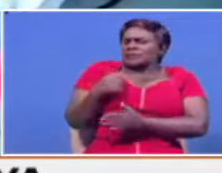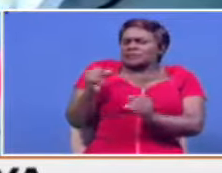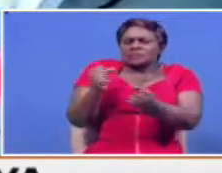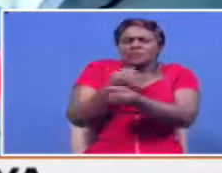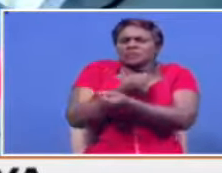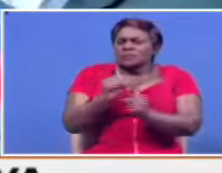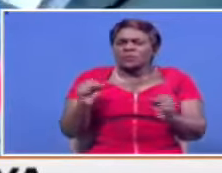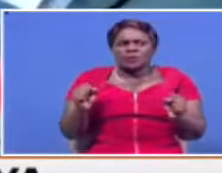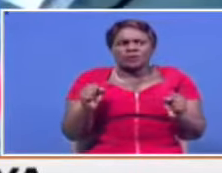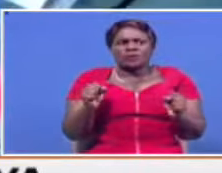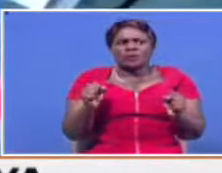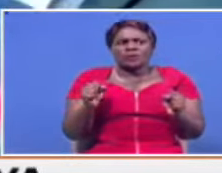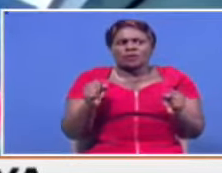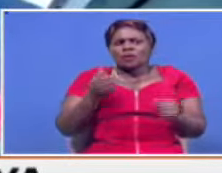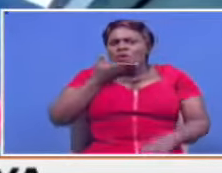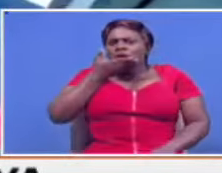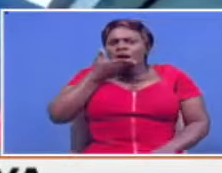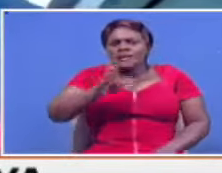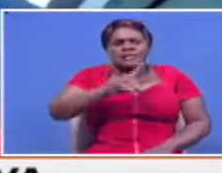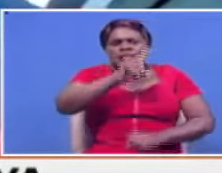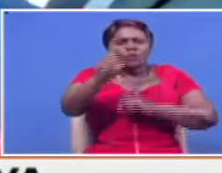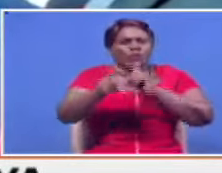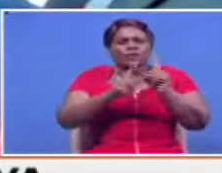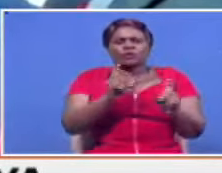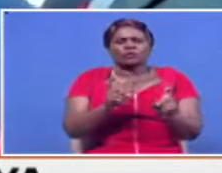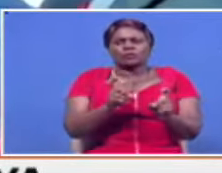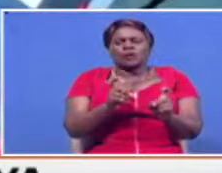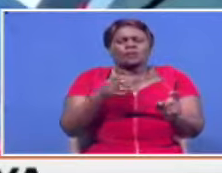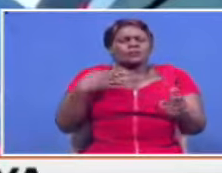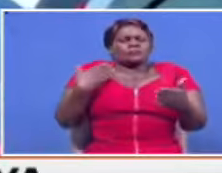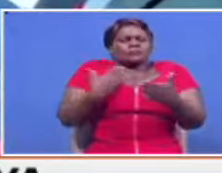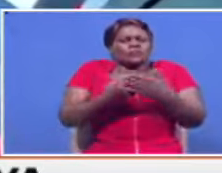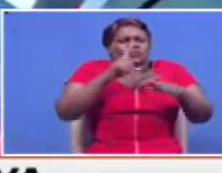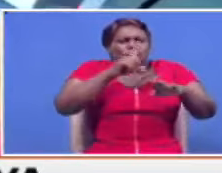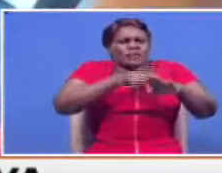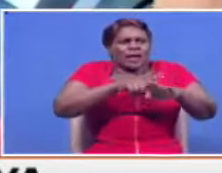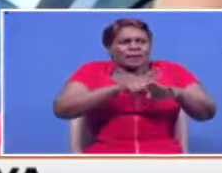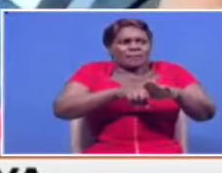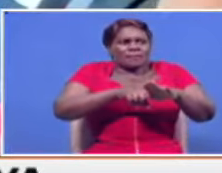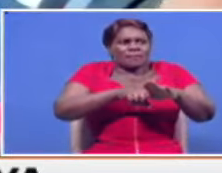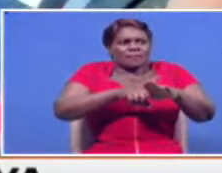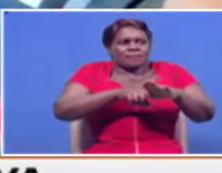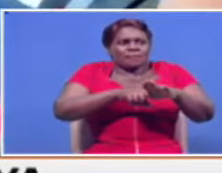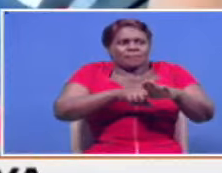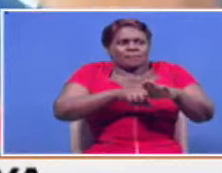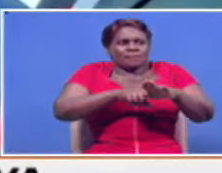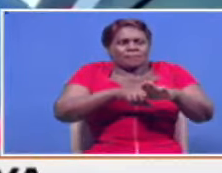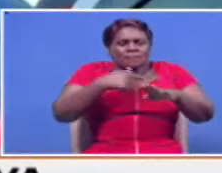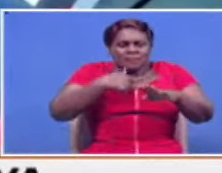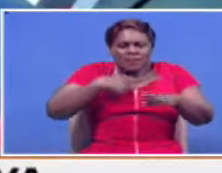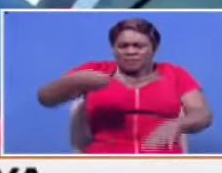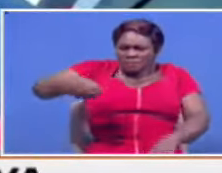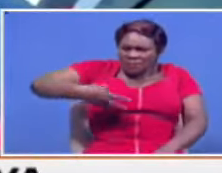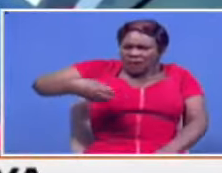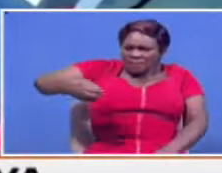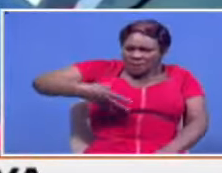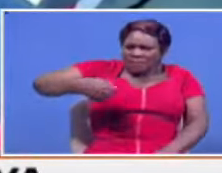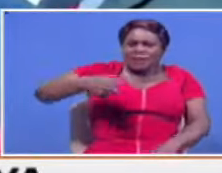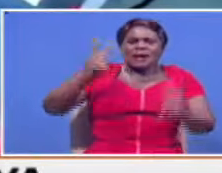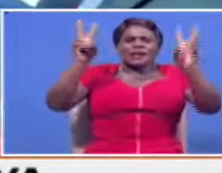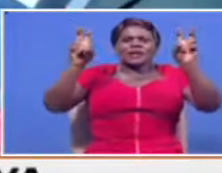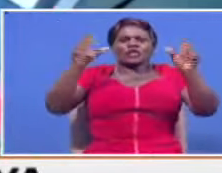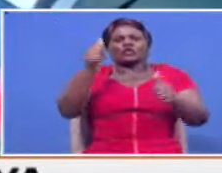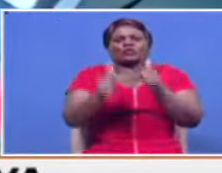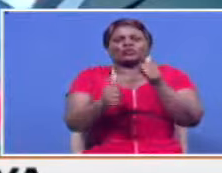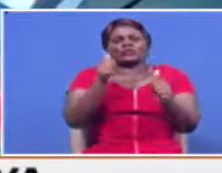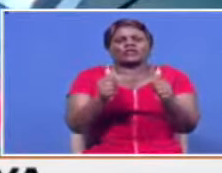position to answer any question until I'm briefed on issues